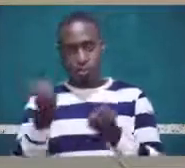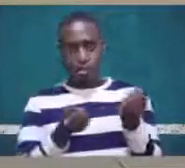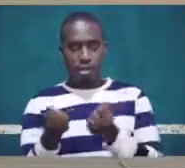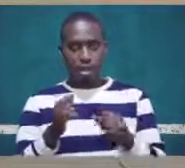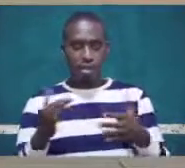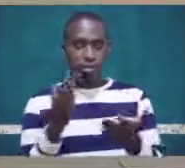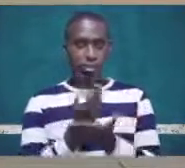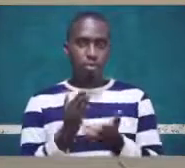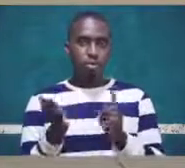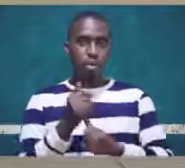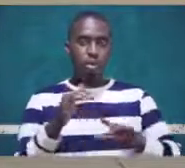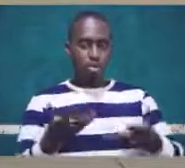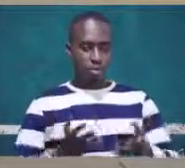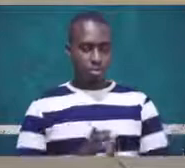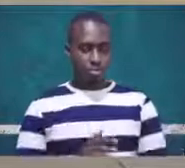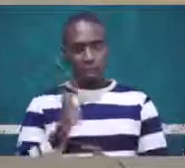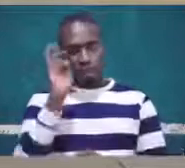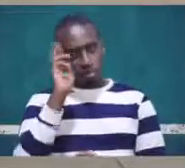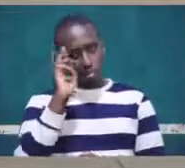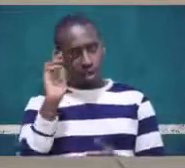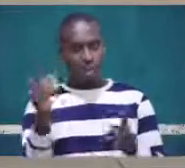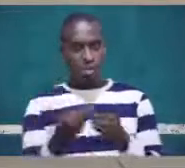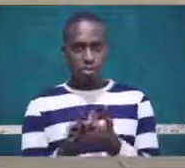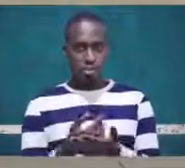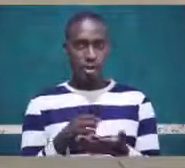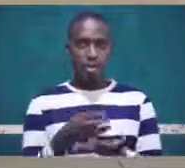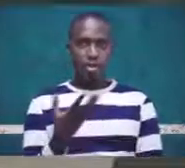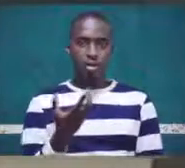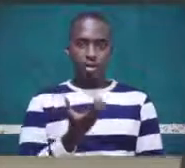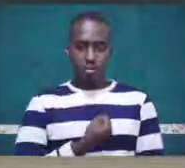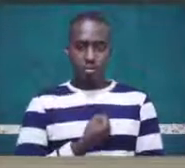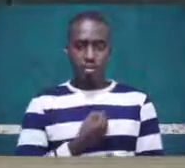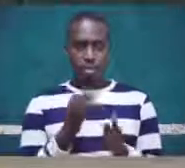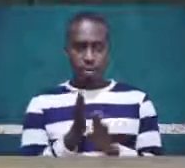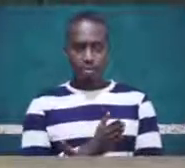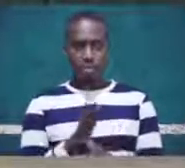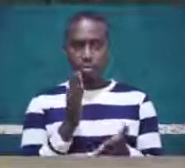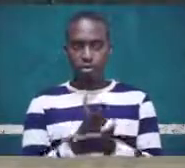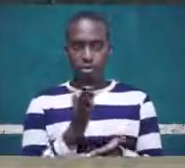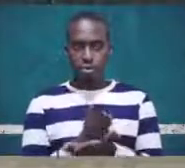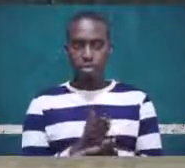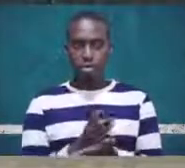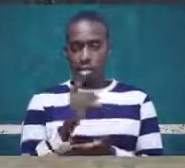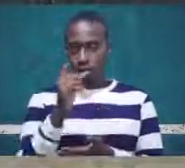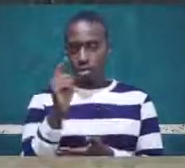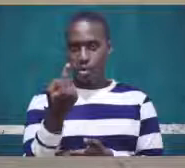How do we get the total cost of the car? You remember the new value that we had before. That was